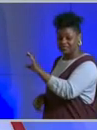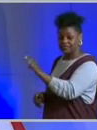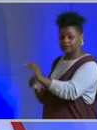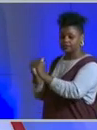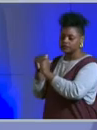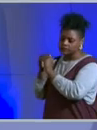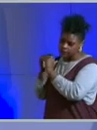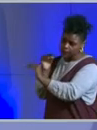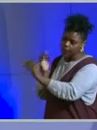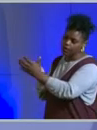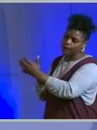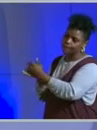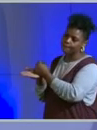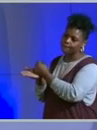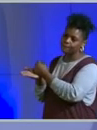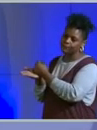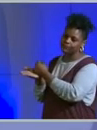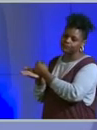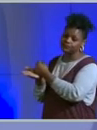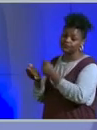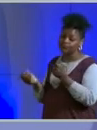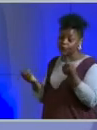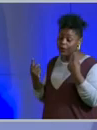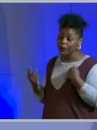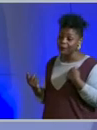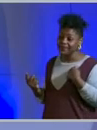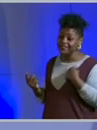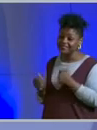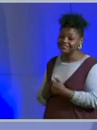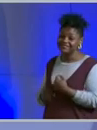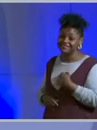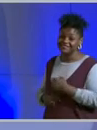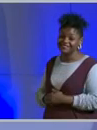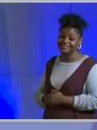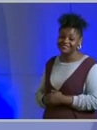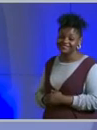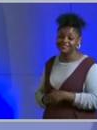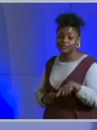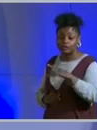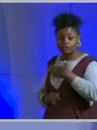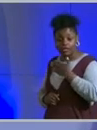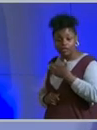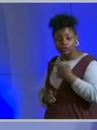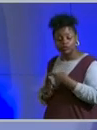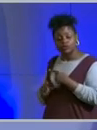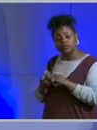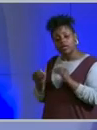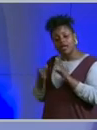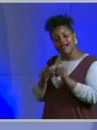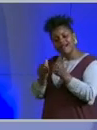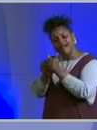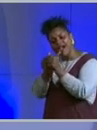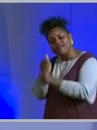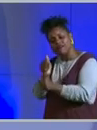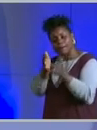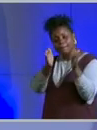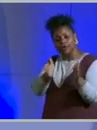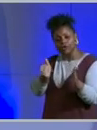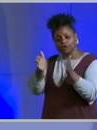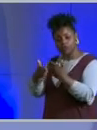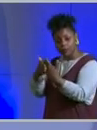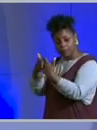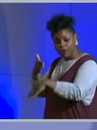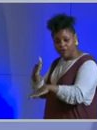sustaining incomes. Are you with me? Now, are you willing to say that every person who's born here